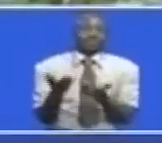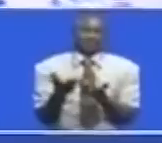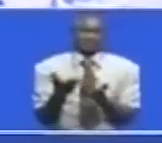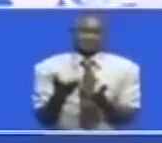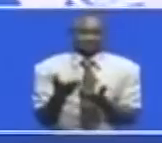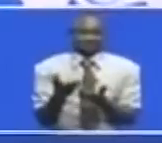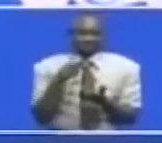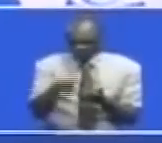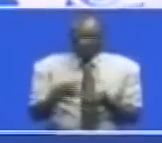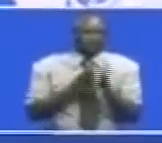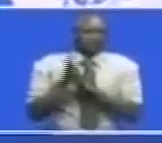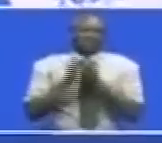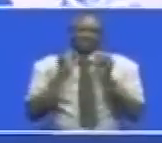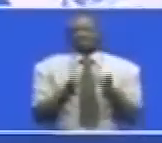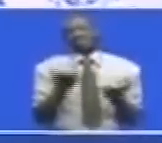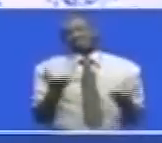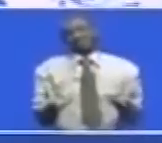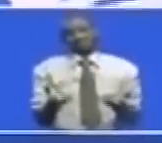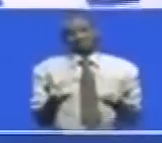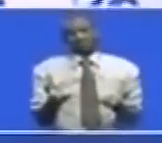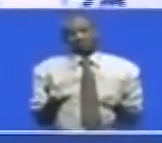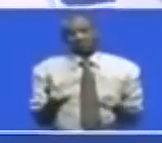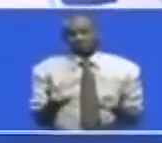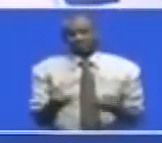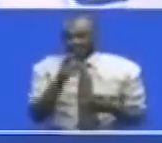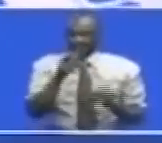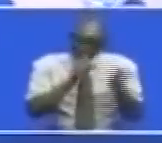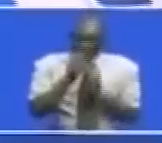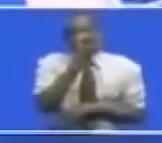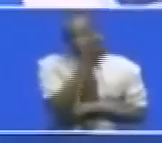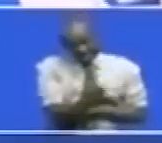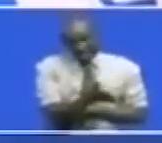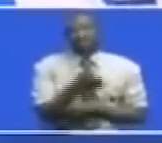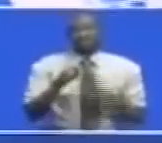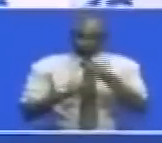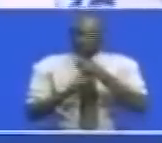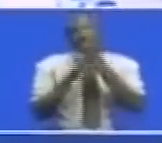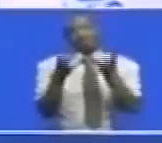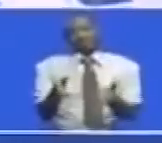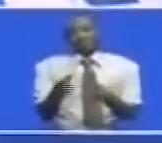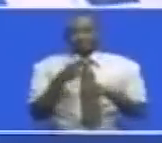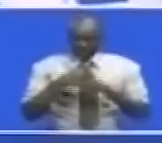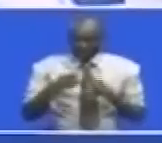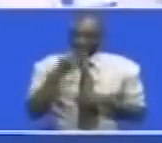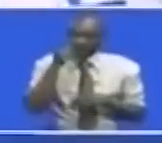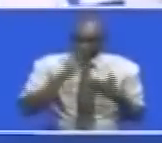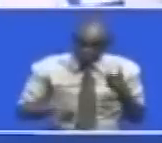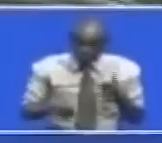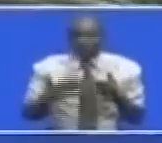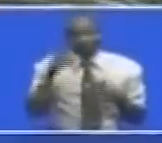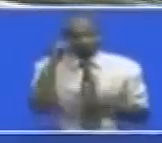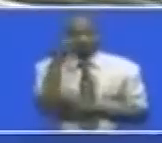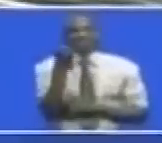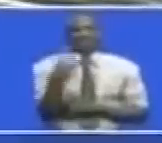not motivated to do it. So I'm the one who's telling them, look, the sport is there, we have the foundation, the best place to train for it is in